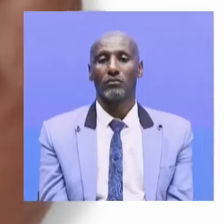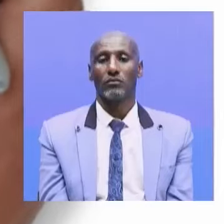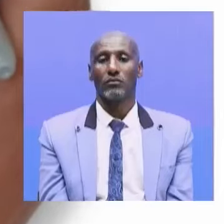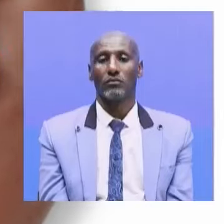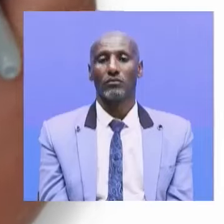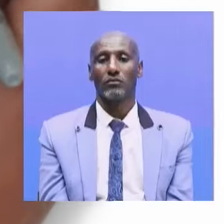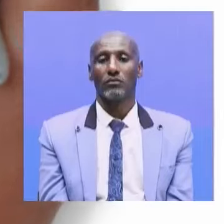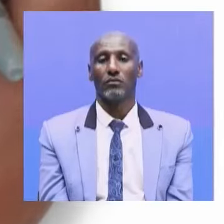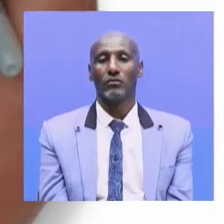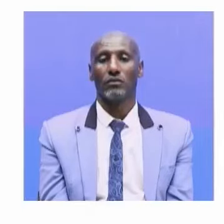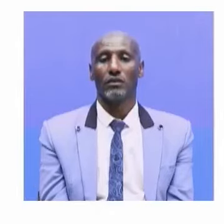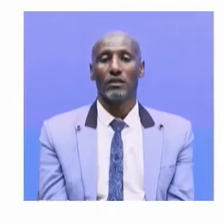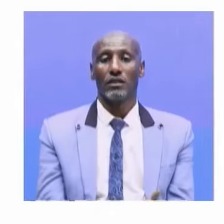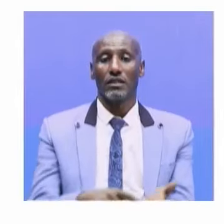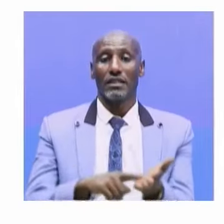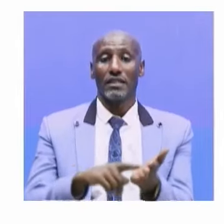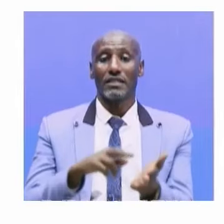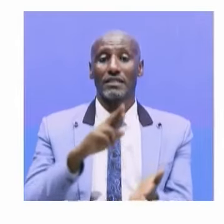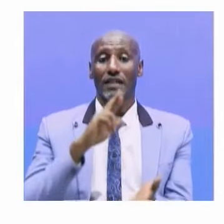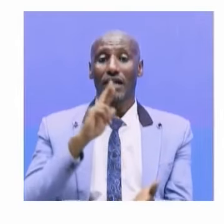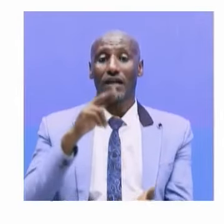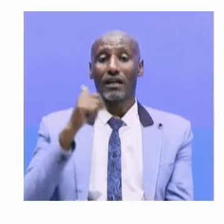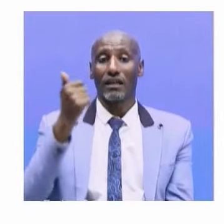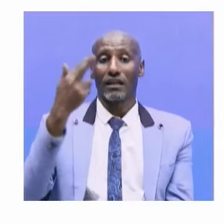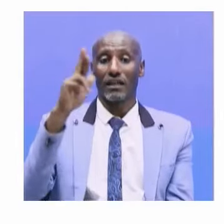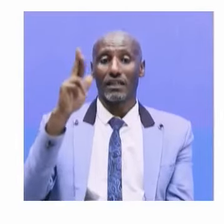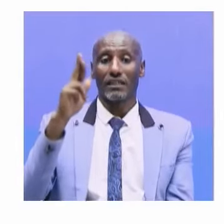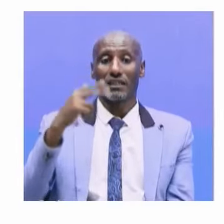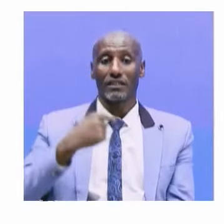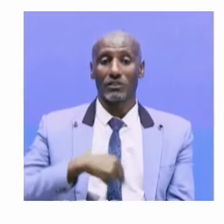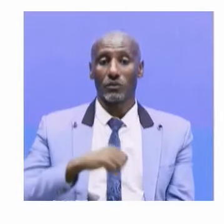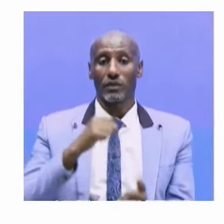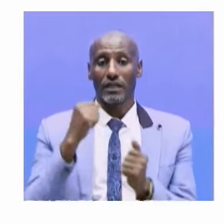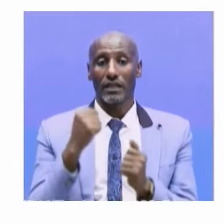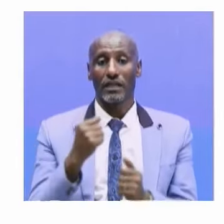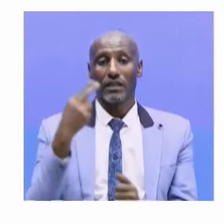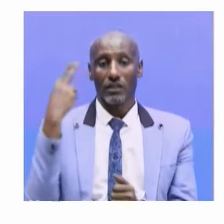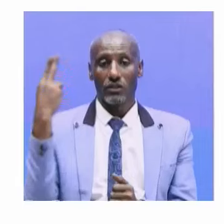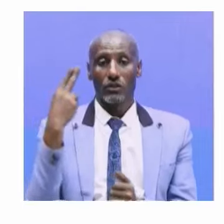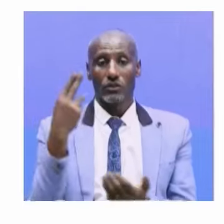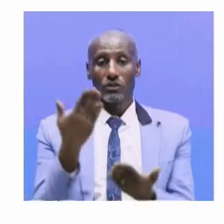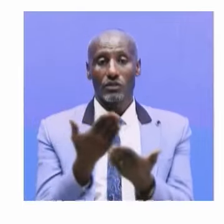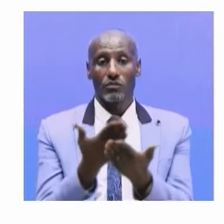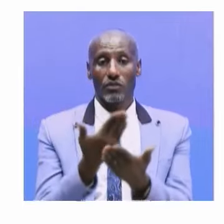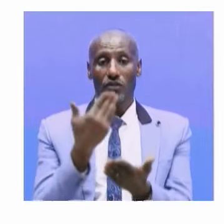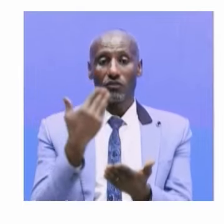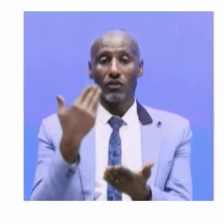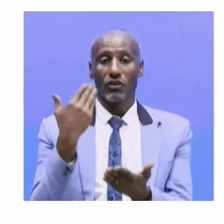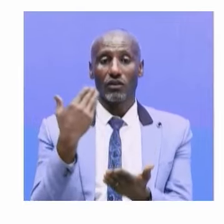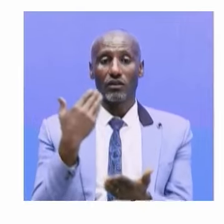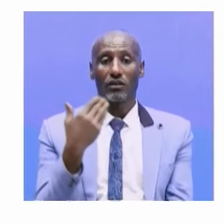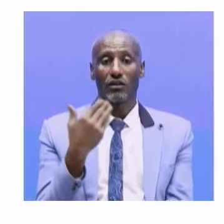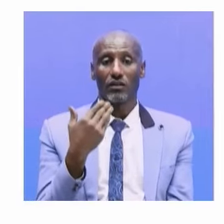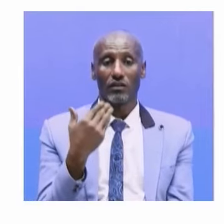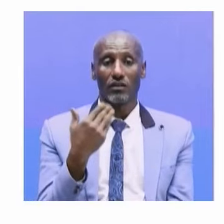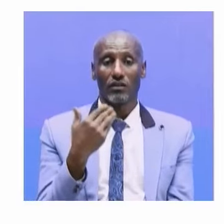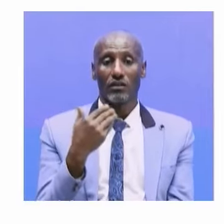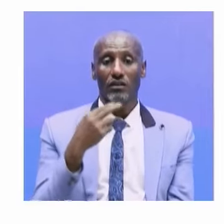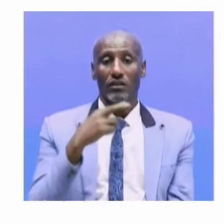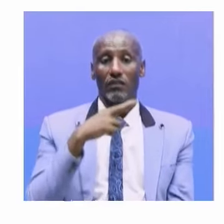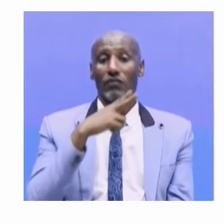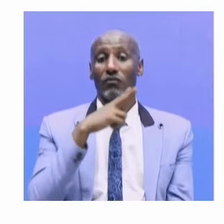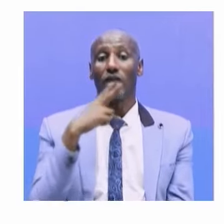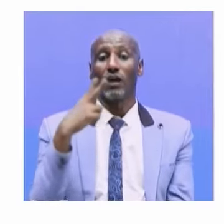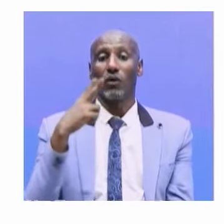So these are an article we can use before vowel letters. Before